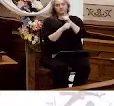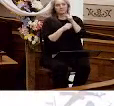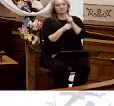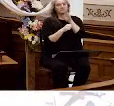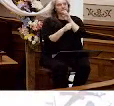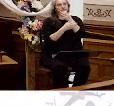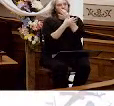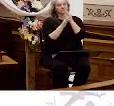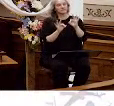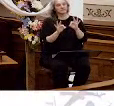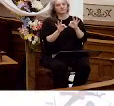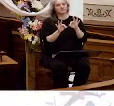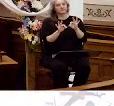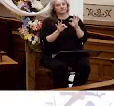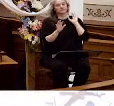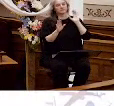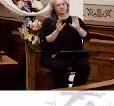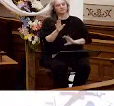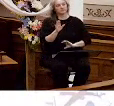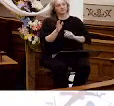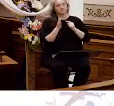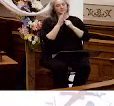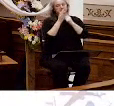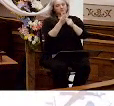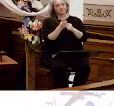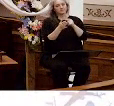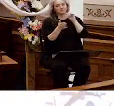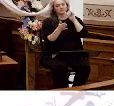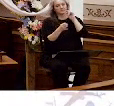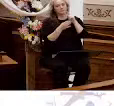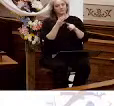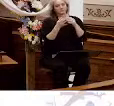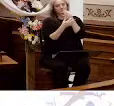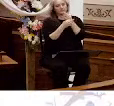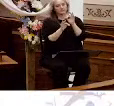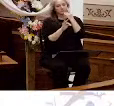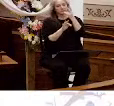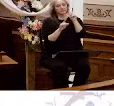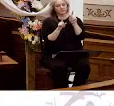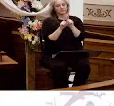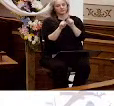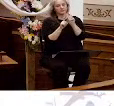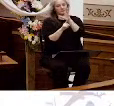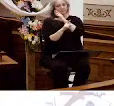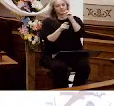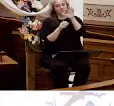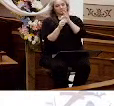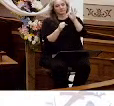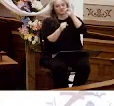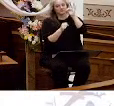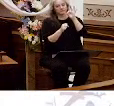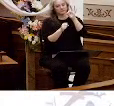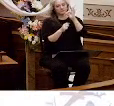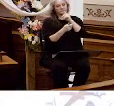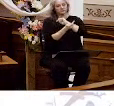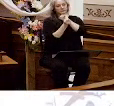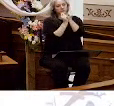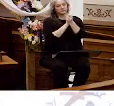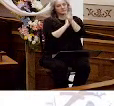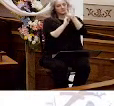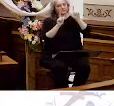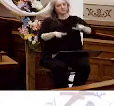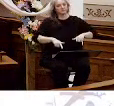be free, the Christ who showed you that what freedom looks like, and the Spirit who is transforming your